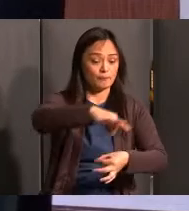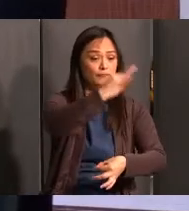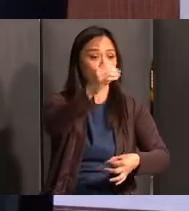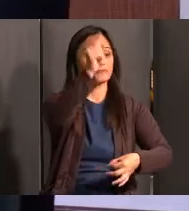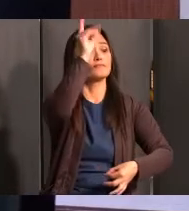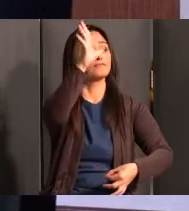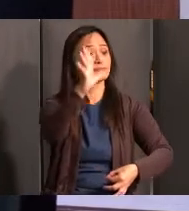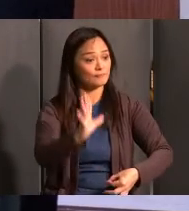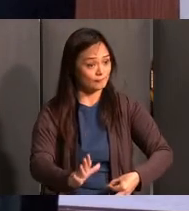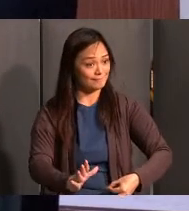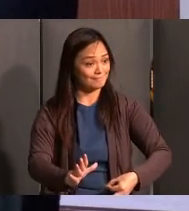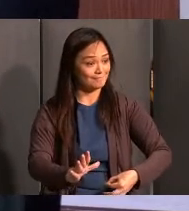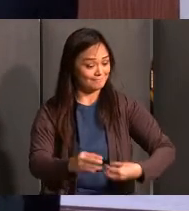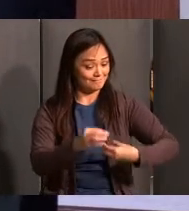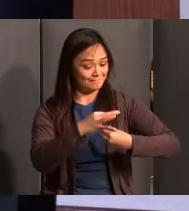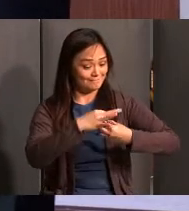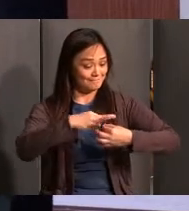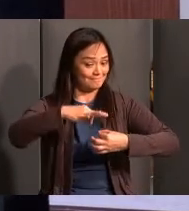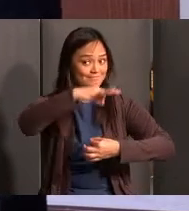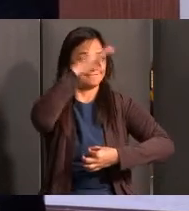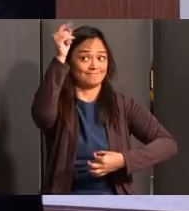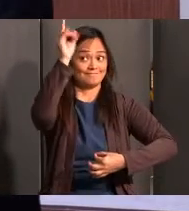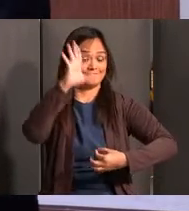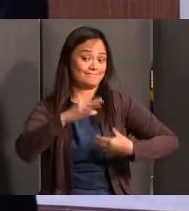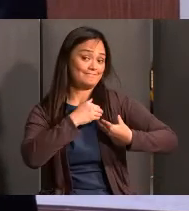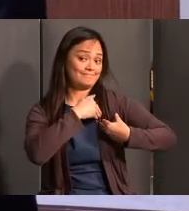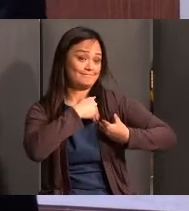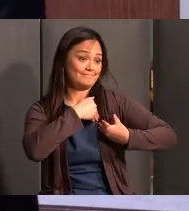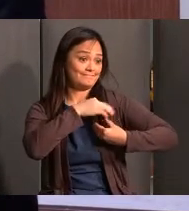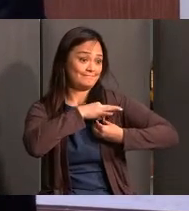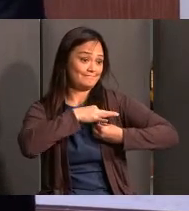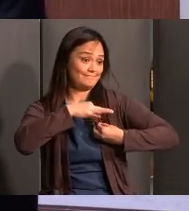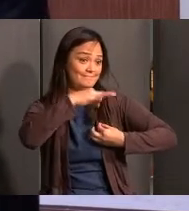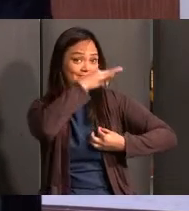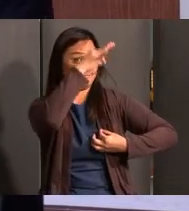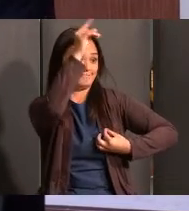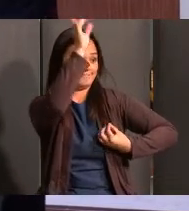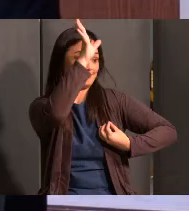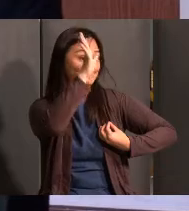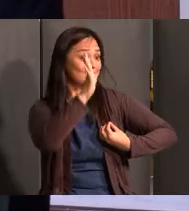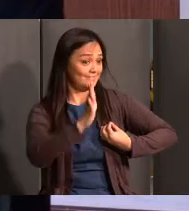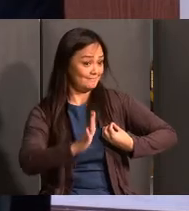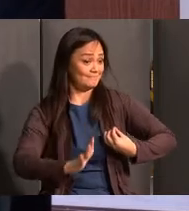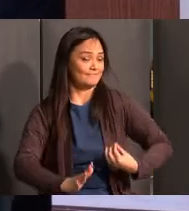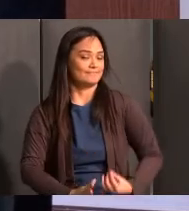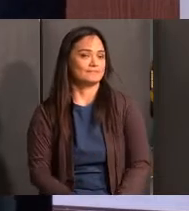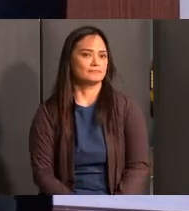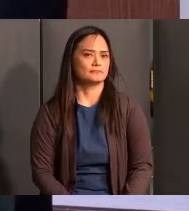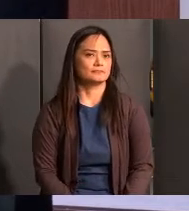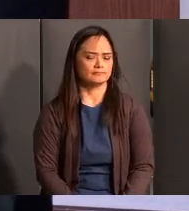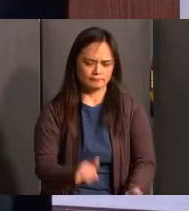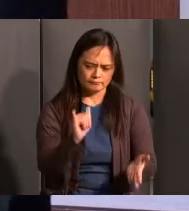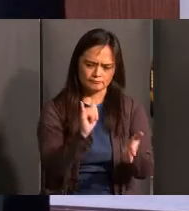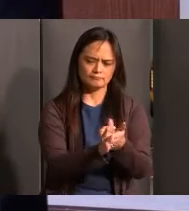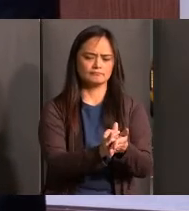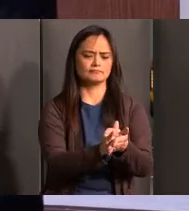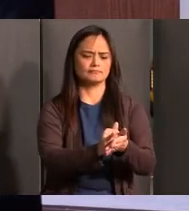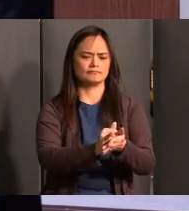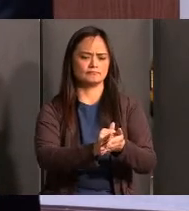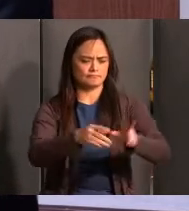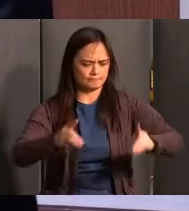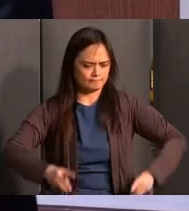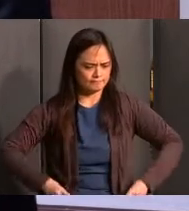God. Okay? And such indwelling, mga kapatid, ay merong tinatawag na security at para